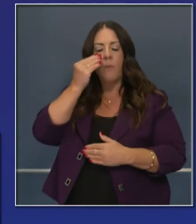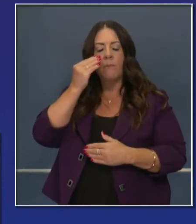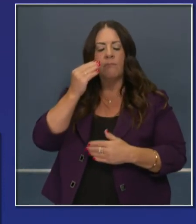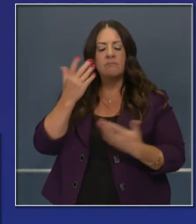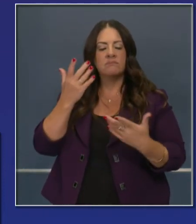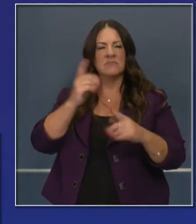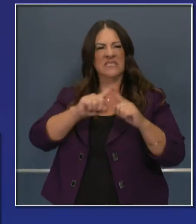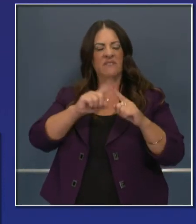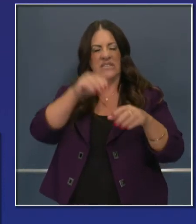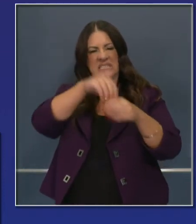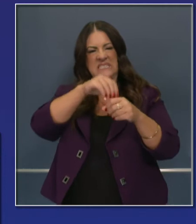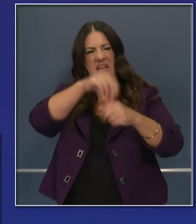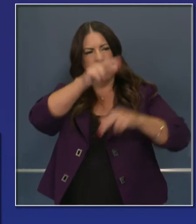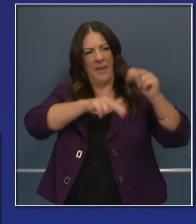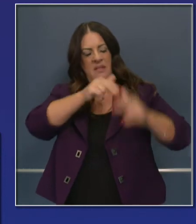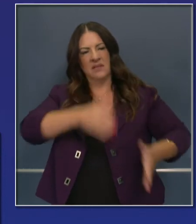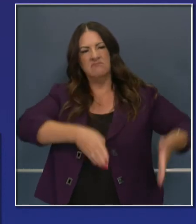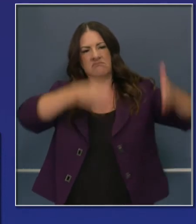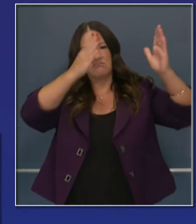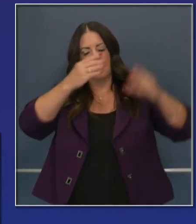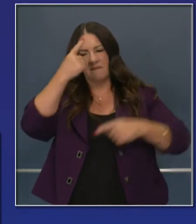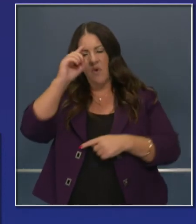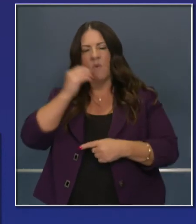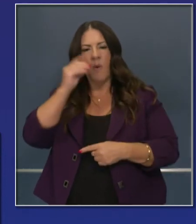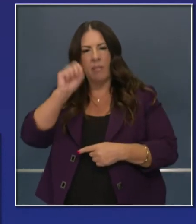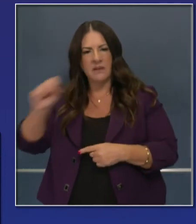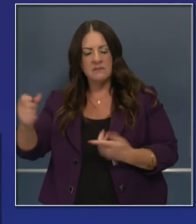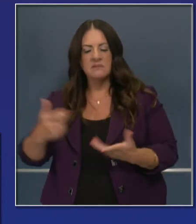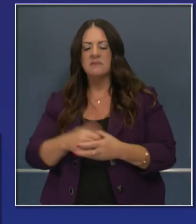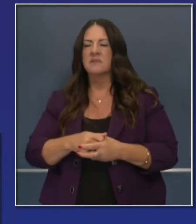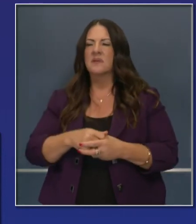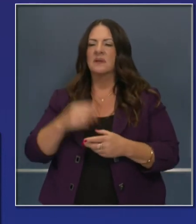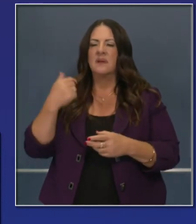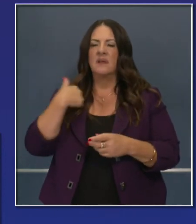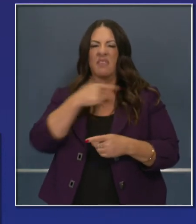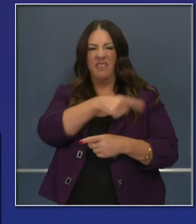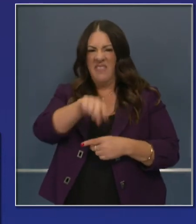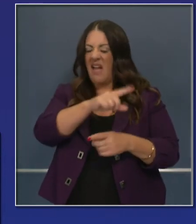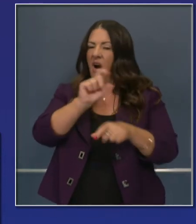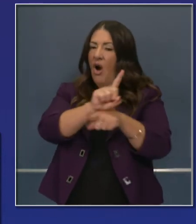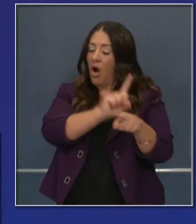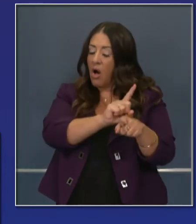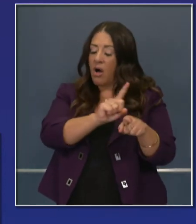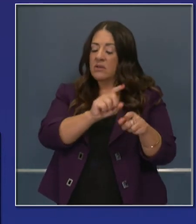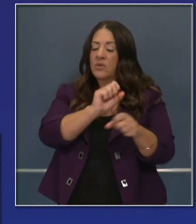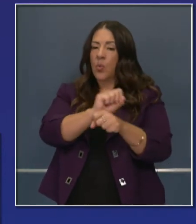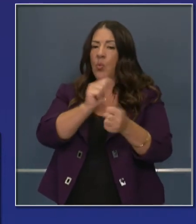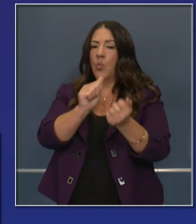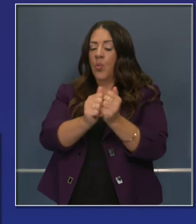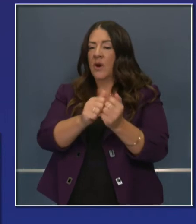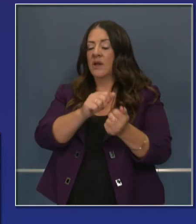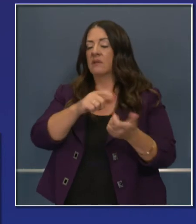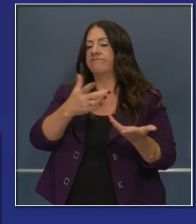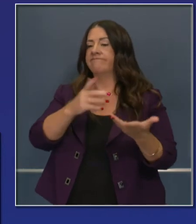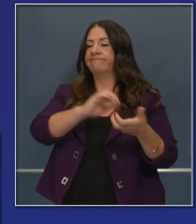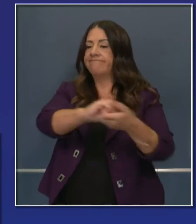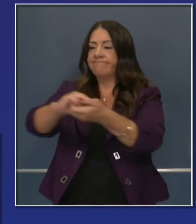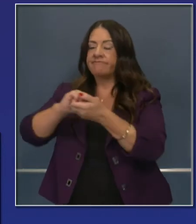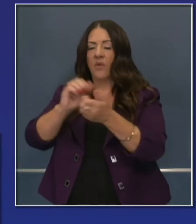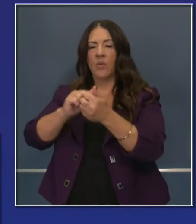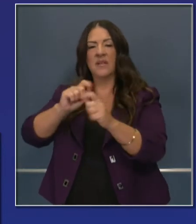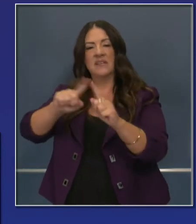of focus, an area of innovation, and including partnerships that we're advancing, Poma Indians, a band of Poma Indians in Scotts Valley,